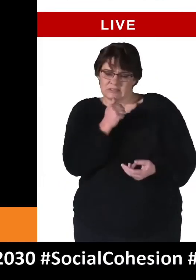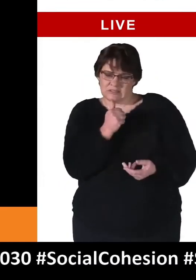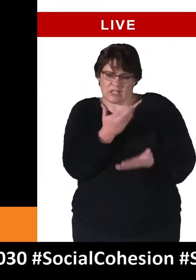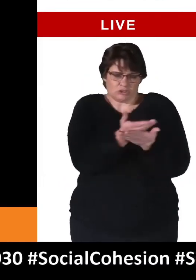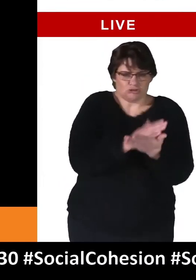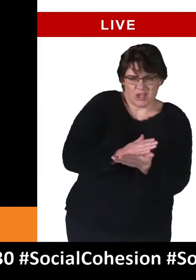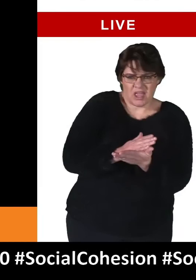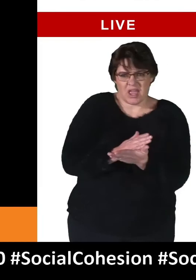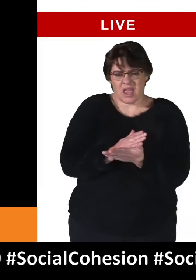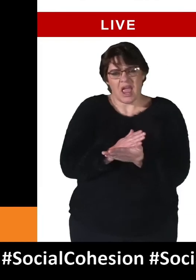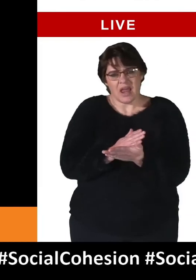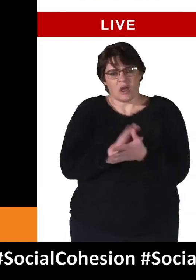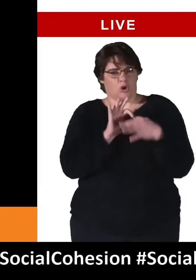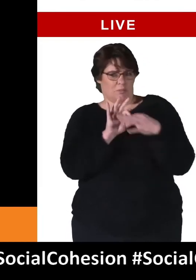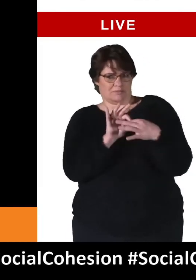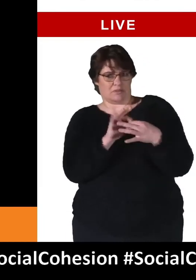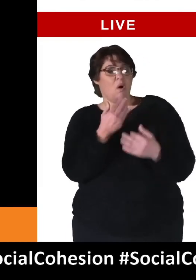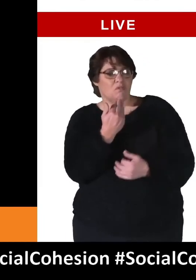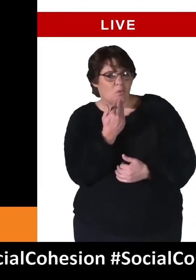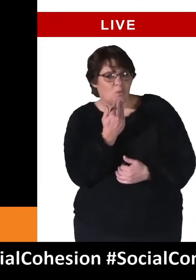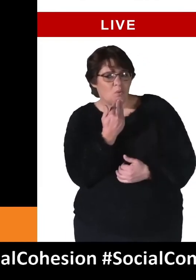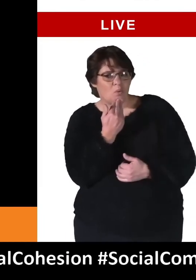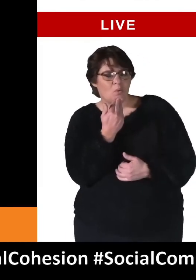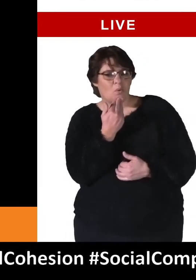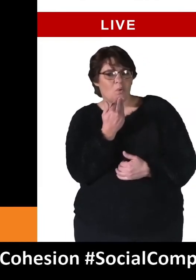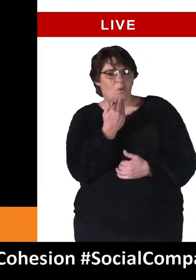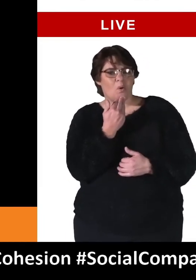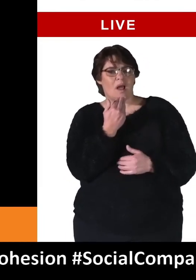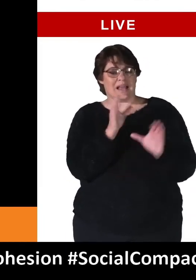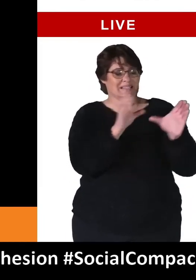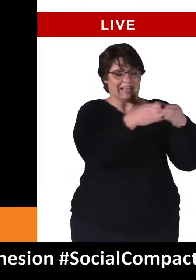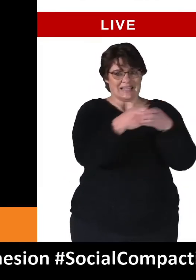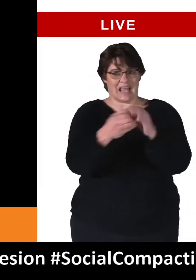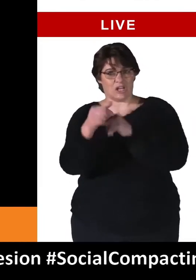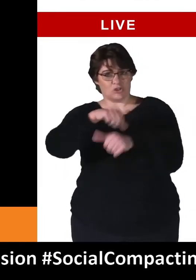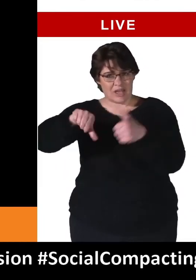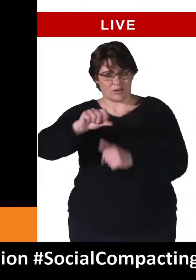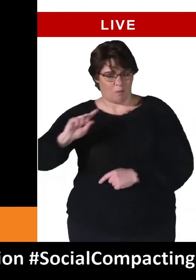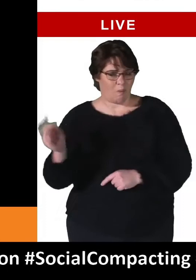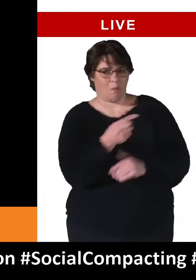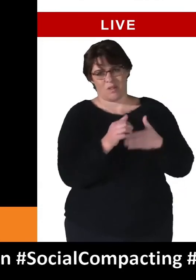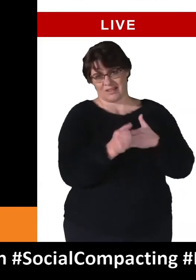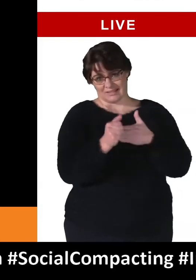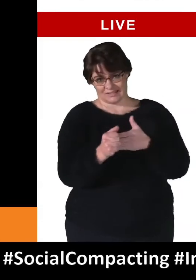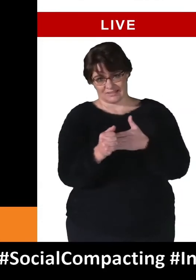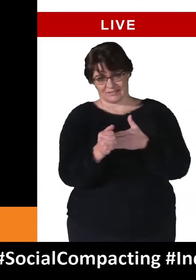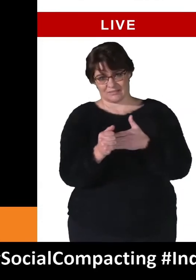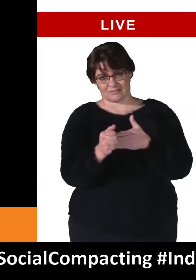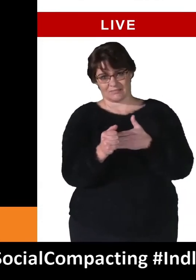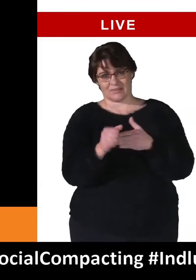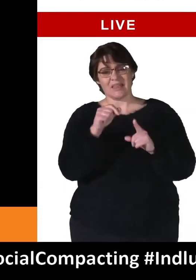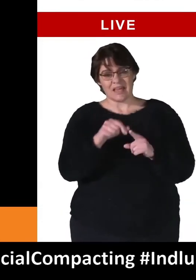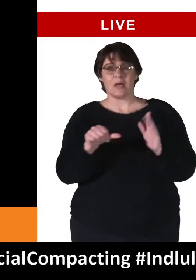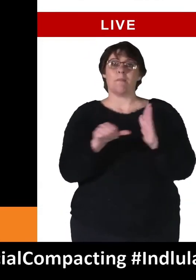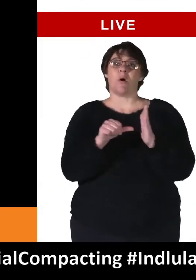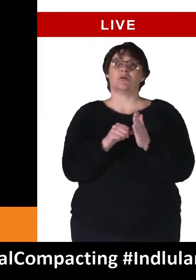and commitment of all leaders across the various sectors of society. At this critical